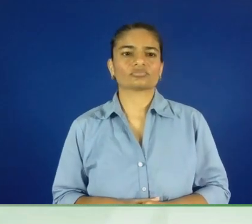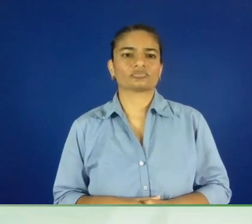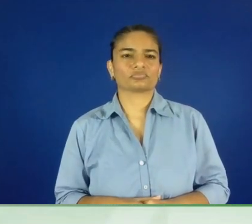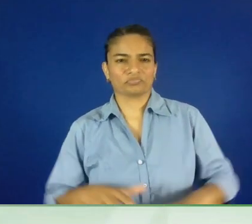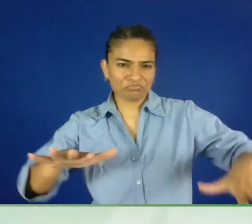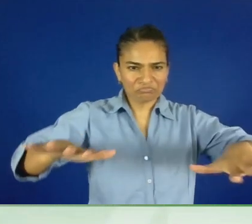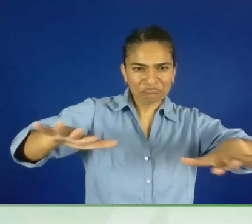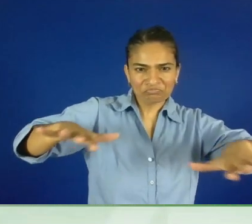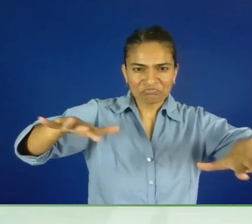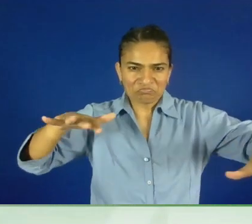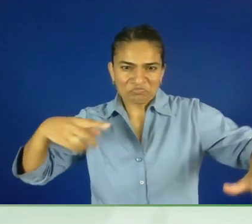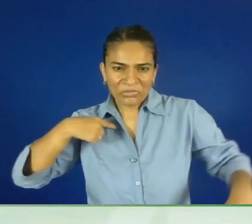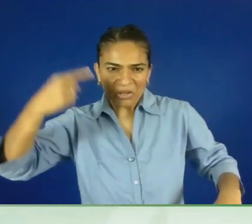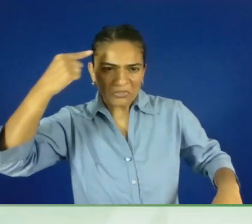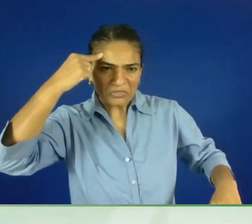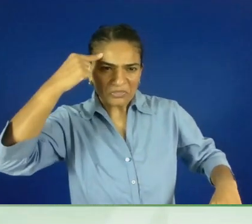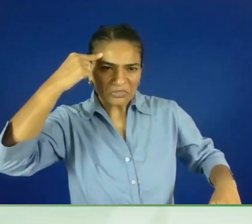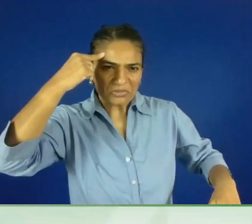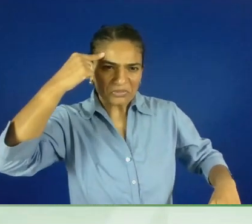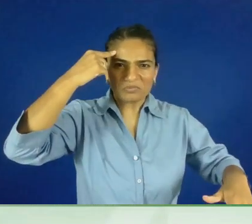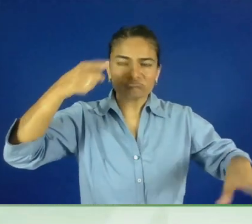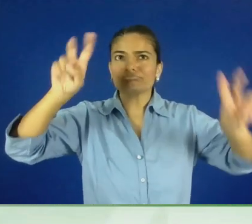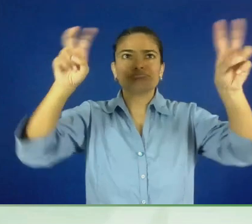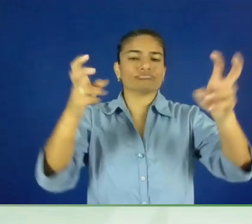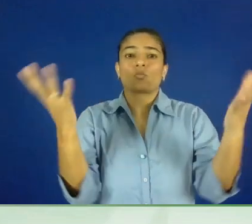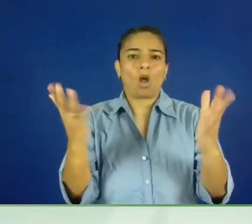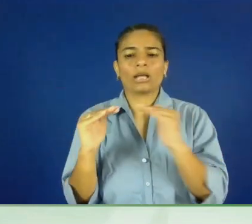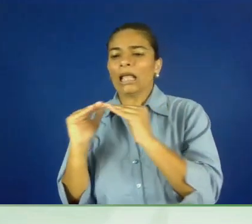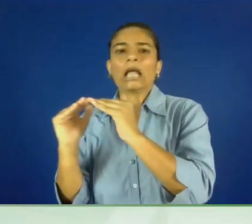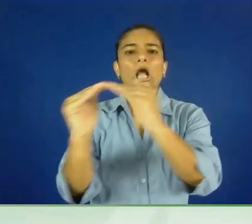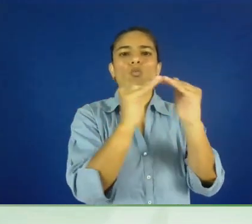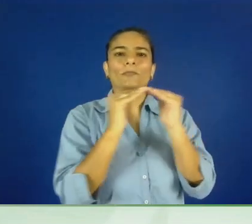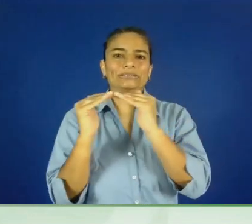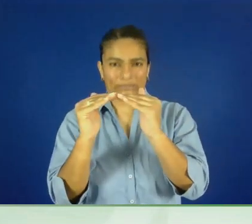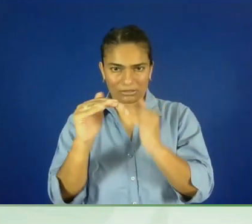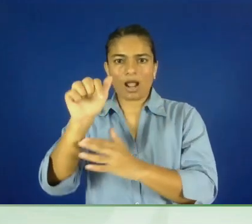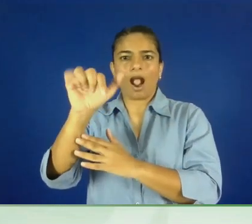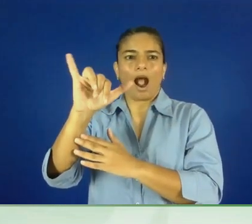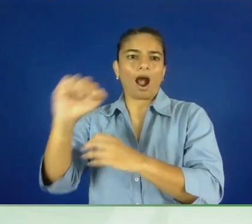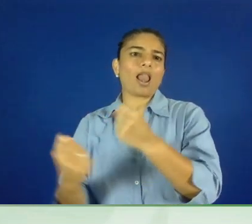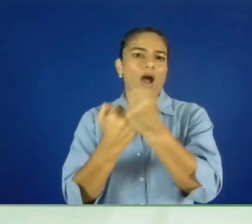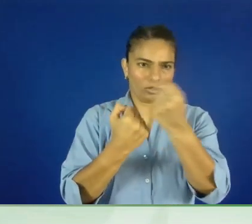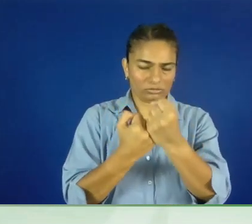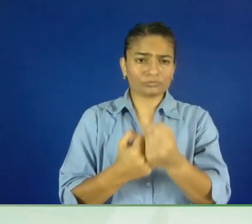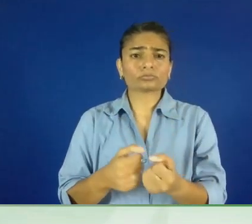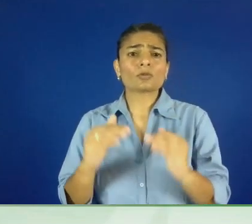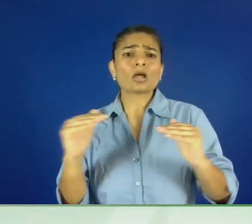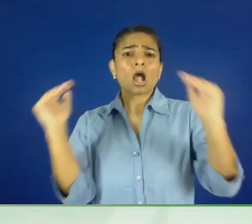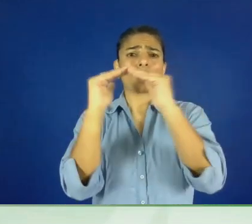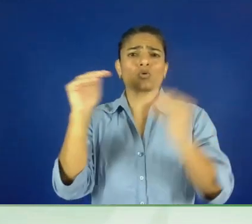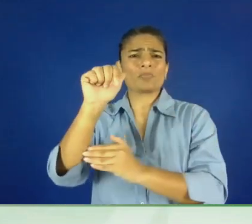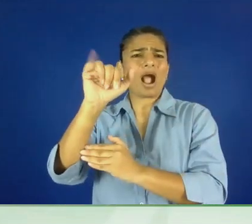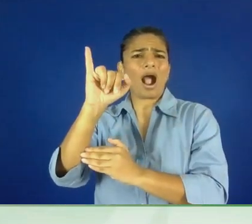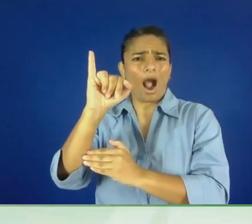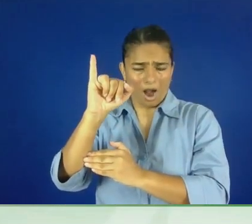Equitable AI Alliance. And the Equitable AI Alliance is an initiative of the Zero Project, and it brings